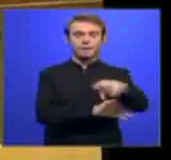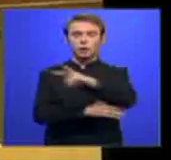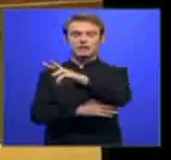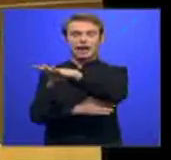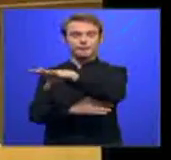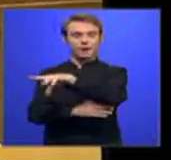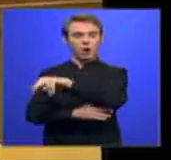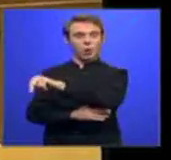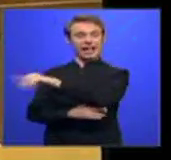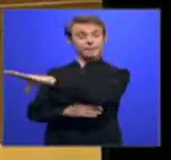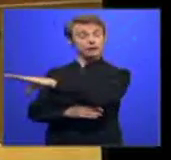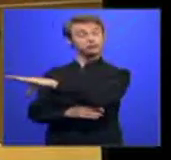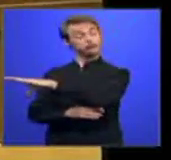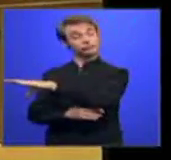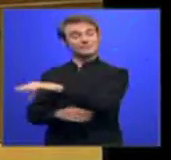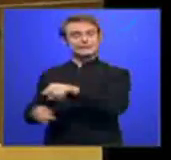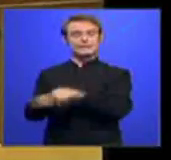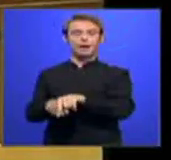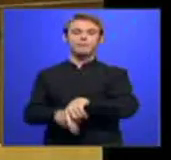and in the Free State.